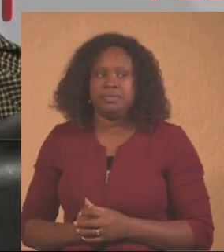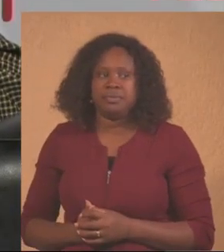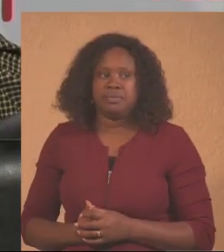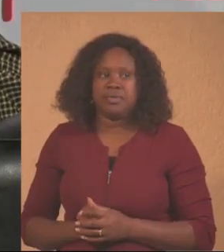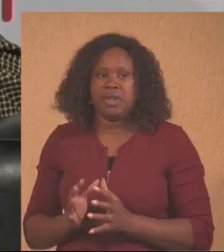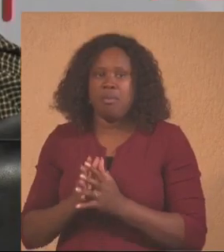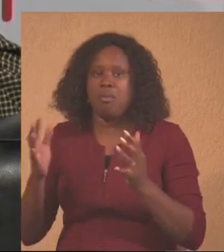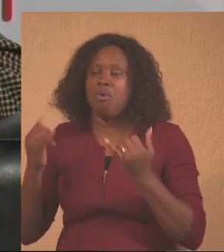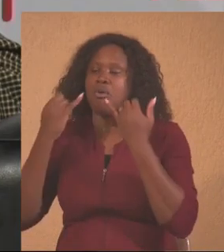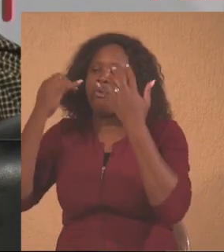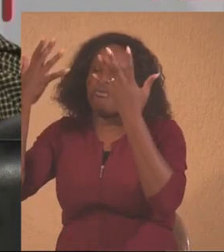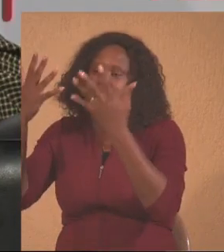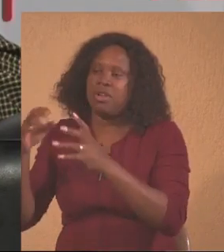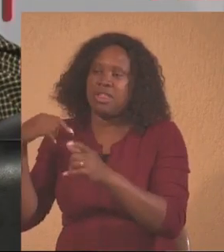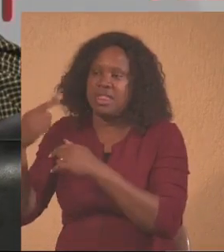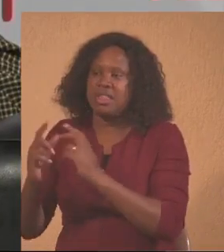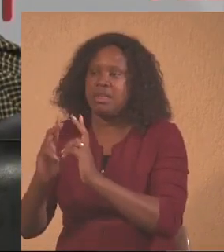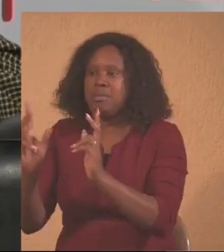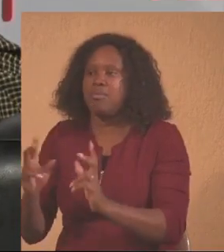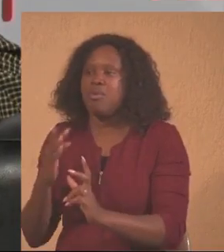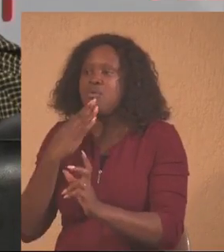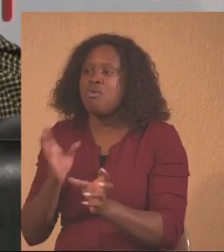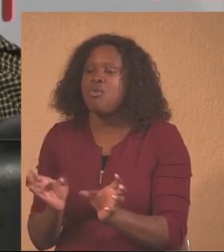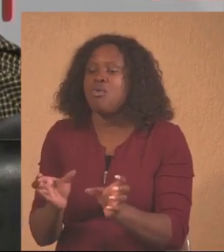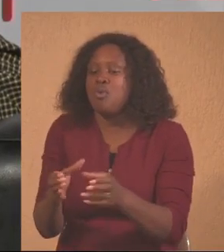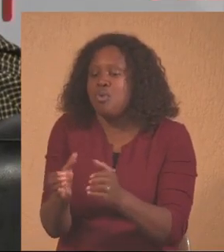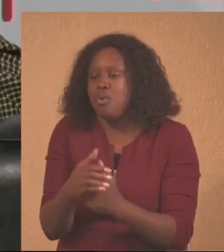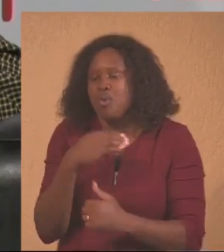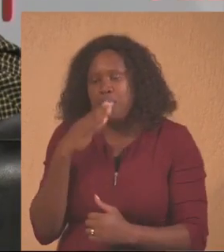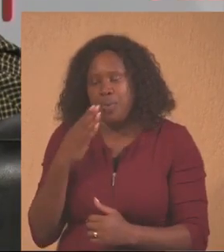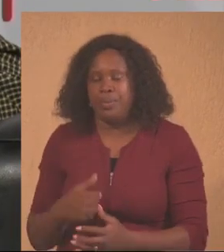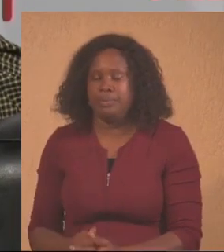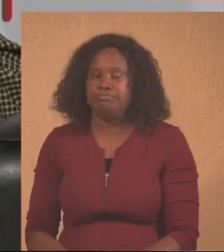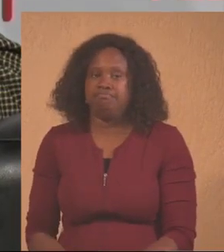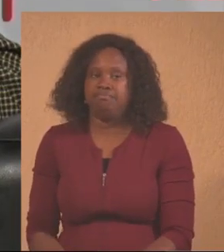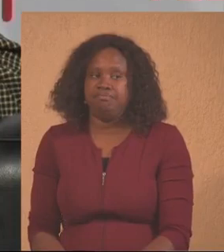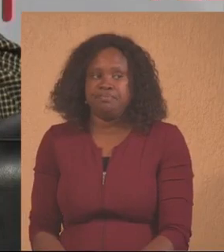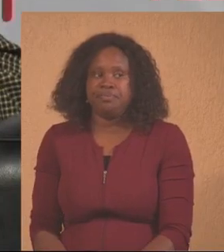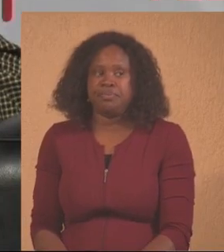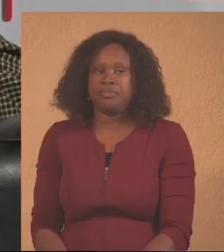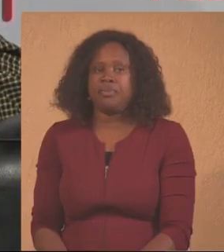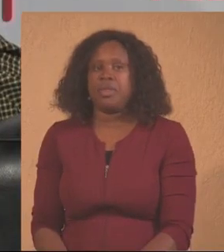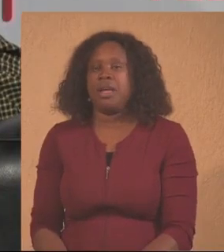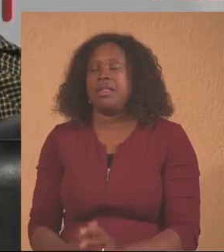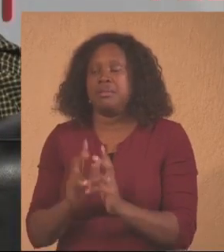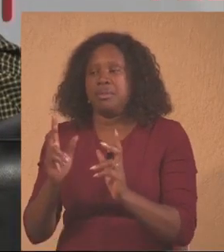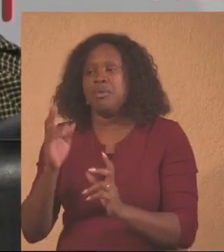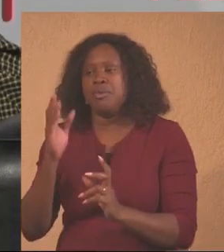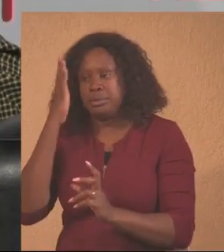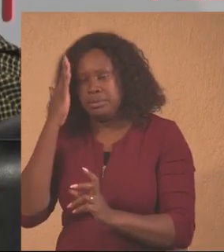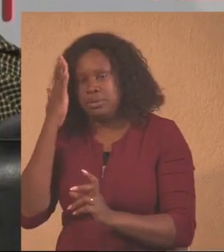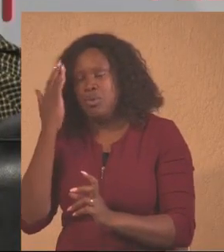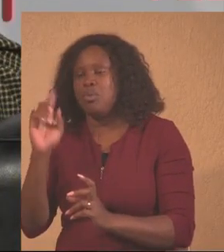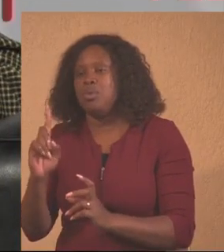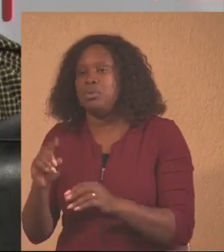more informed than some of other people who haven't been there. they will exactly know what to